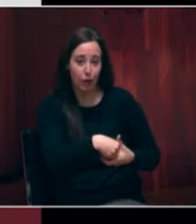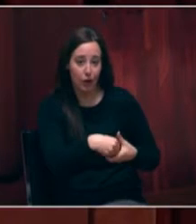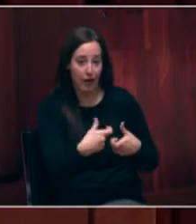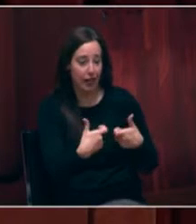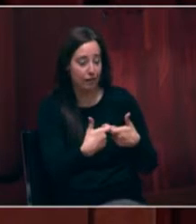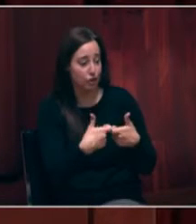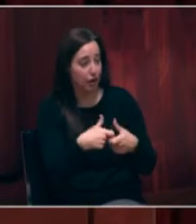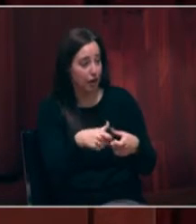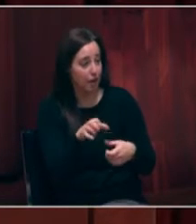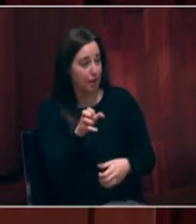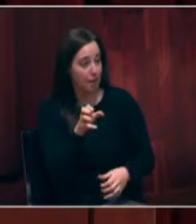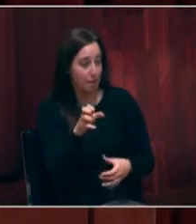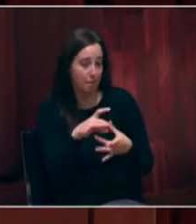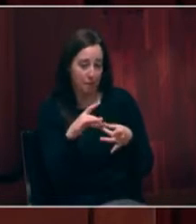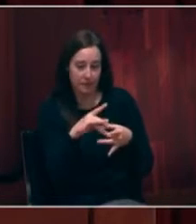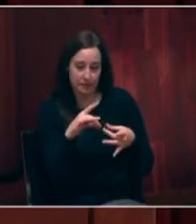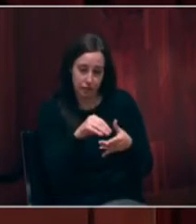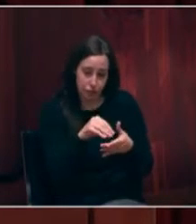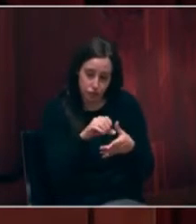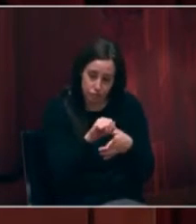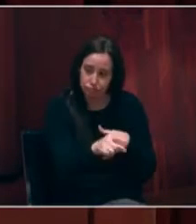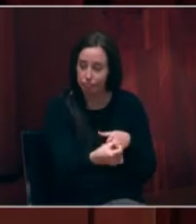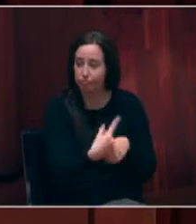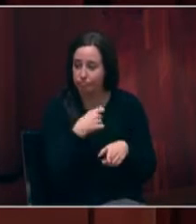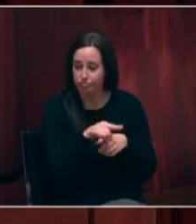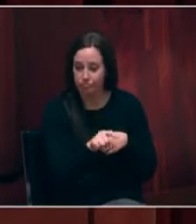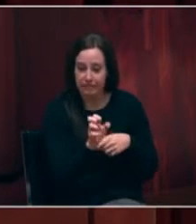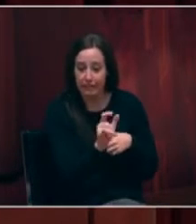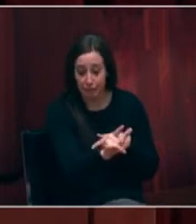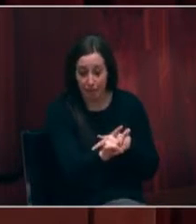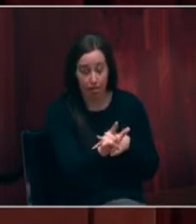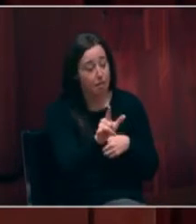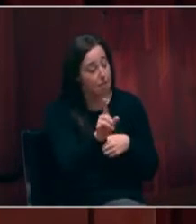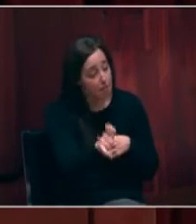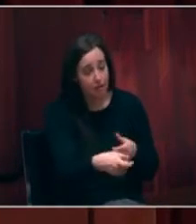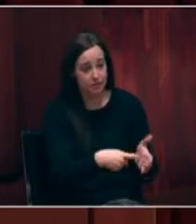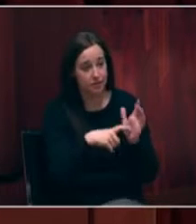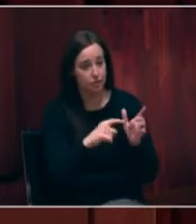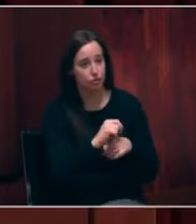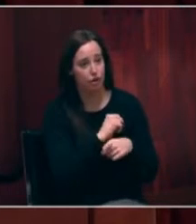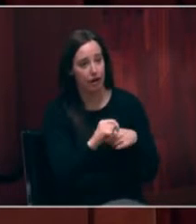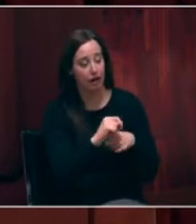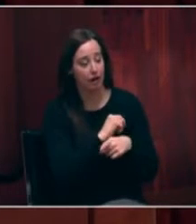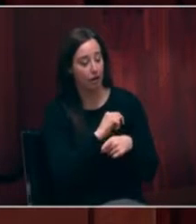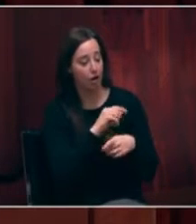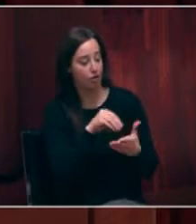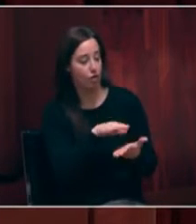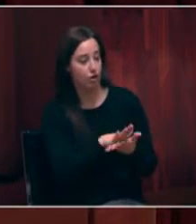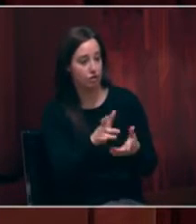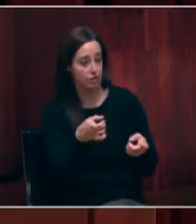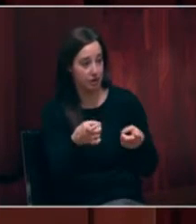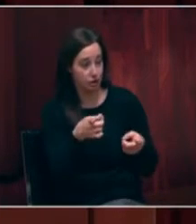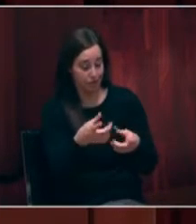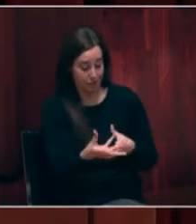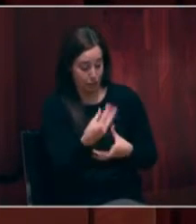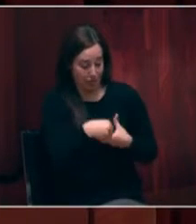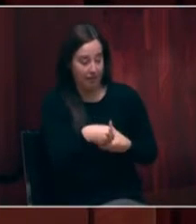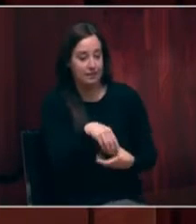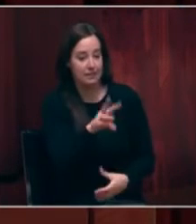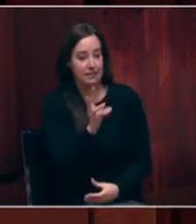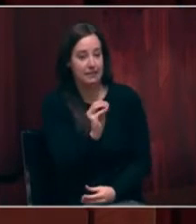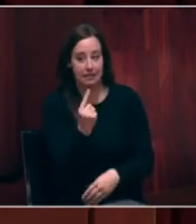an agency email account, they must get training on records management within 60 days of arriving at the agency to